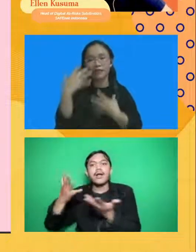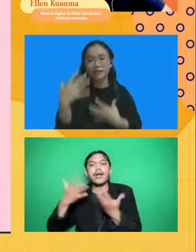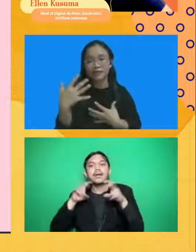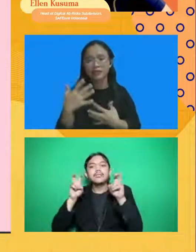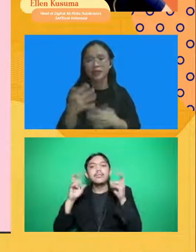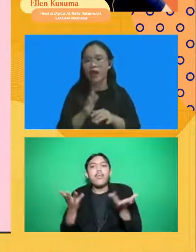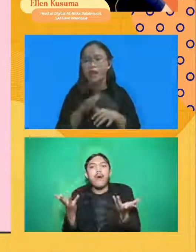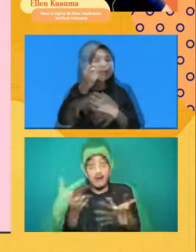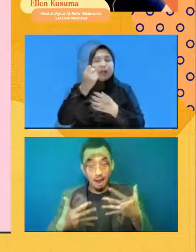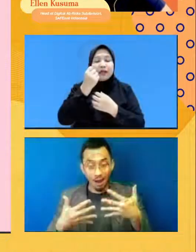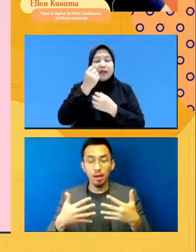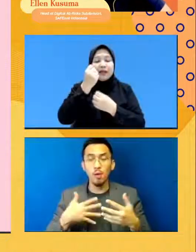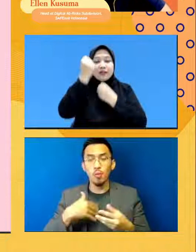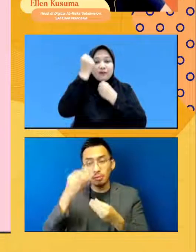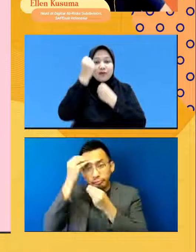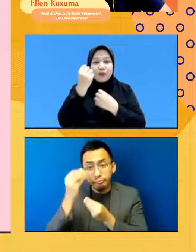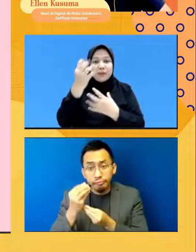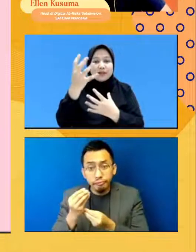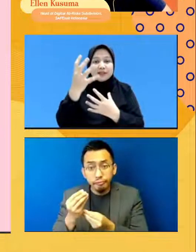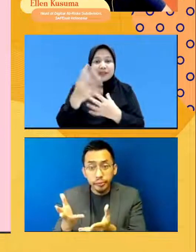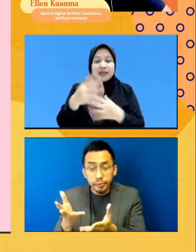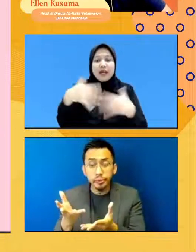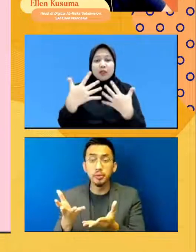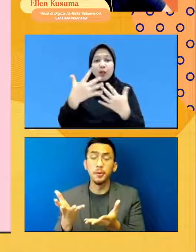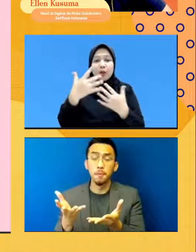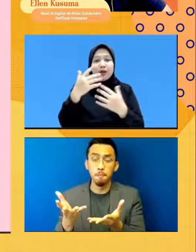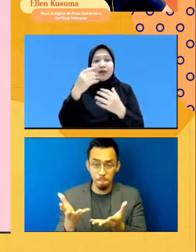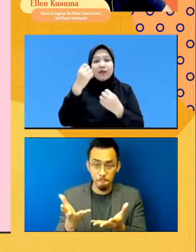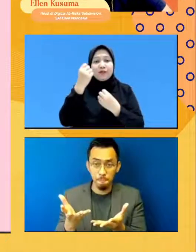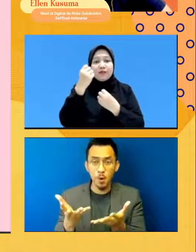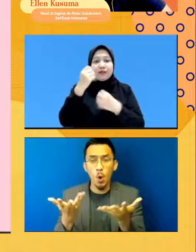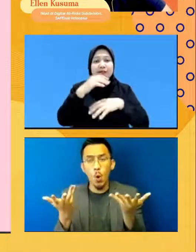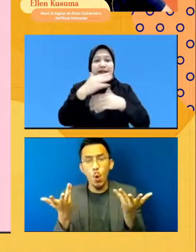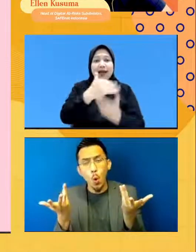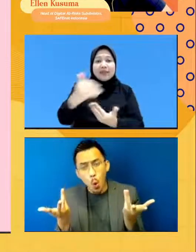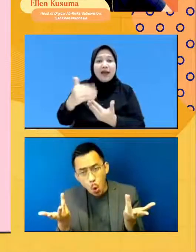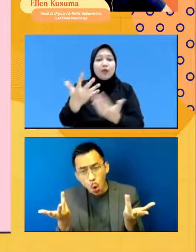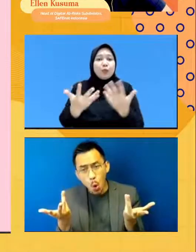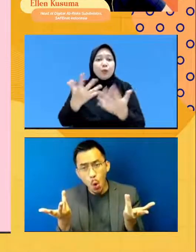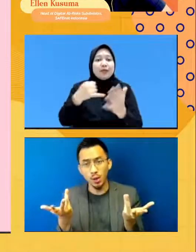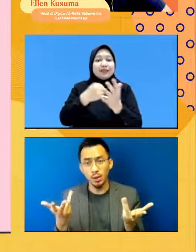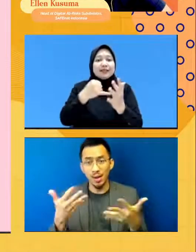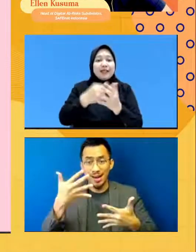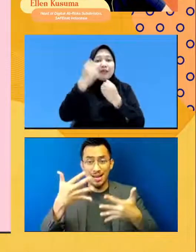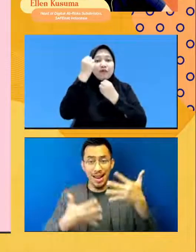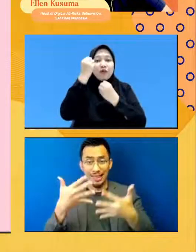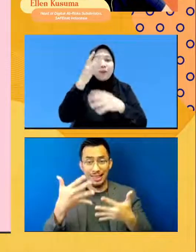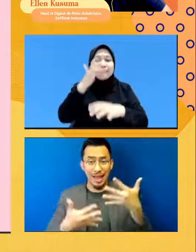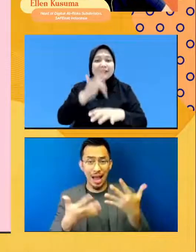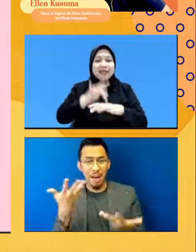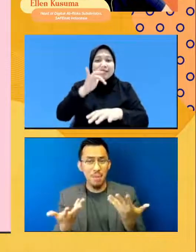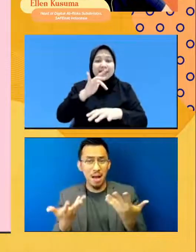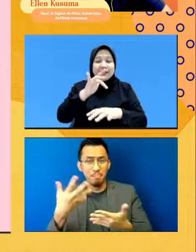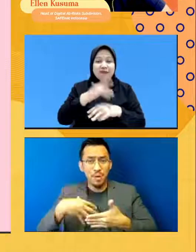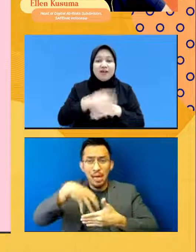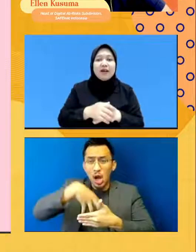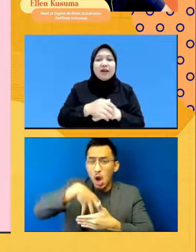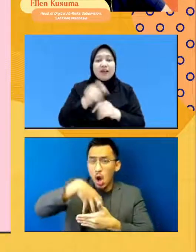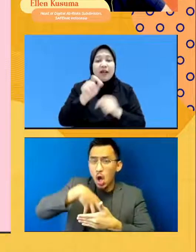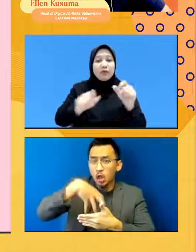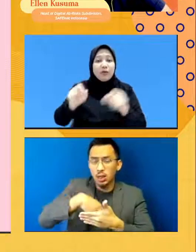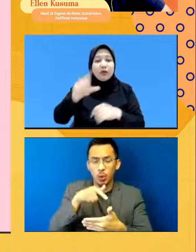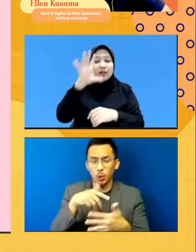have sensitive information on us. And we also need to understand that we are talking about